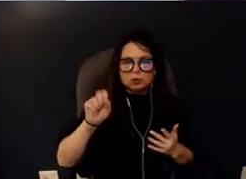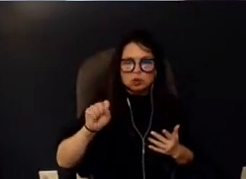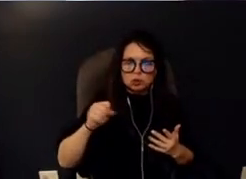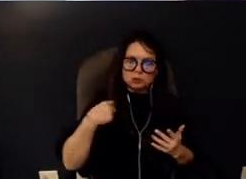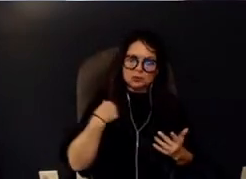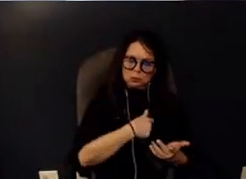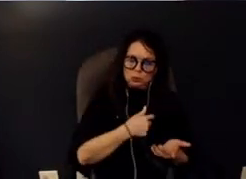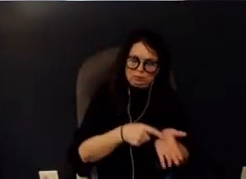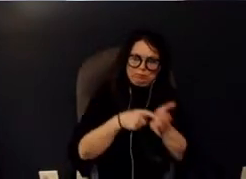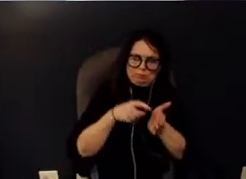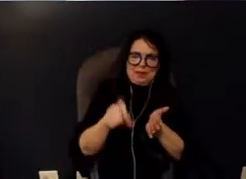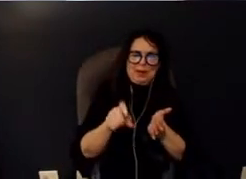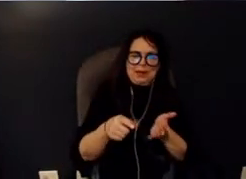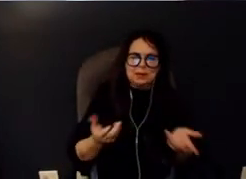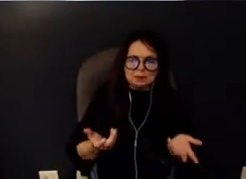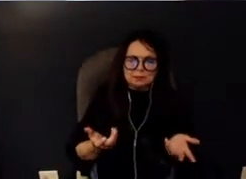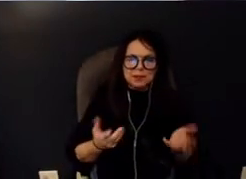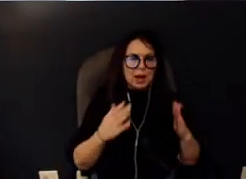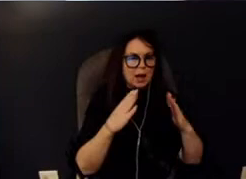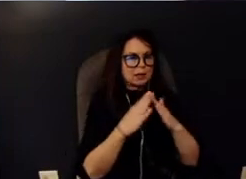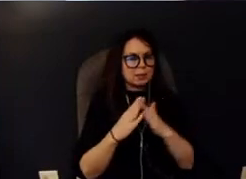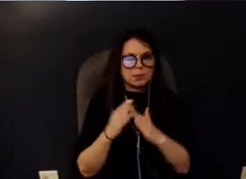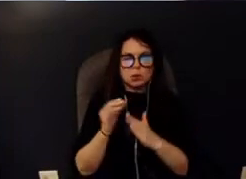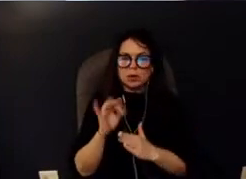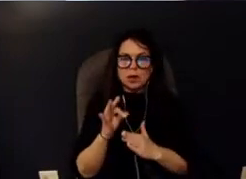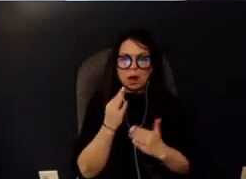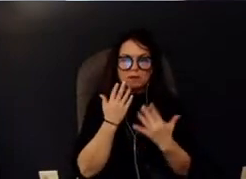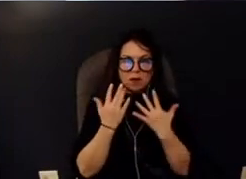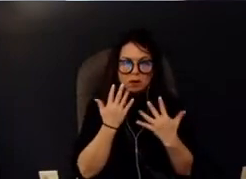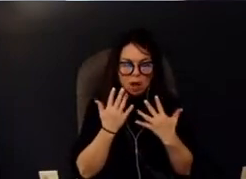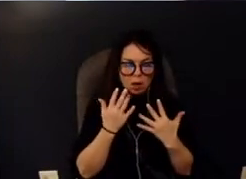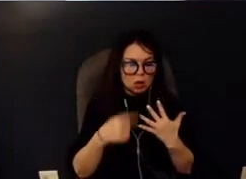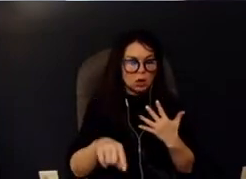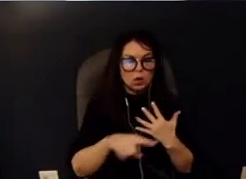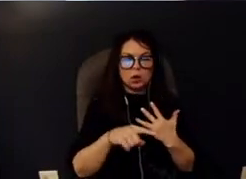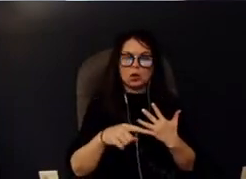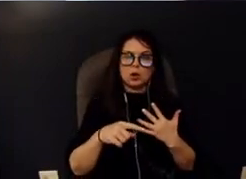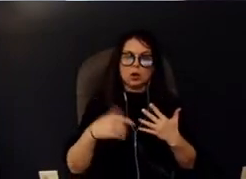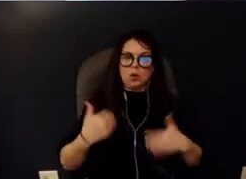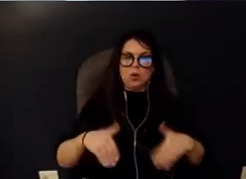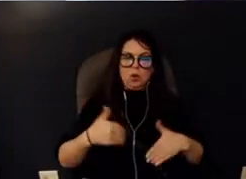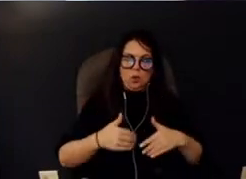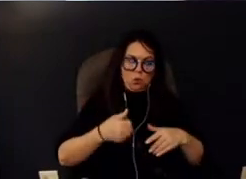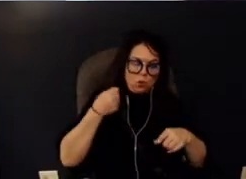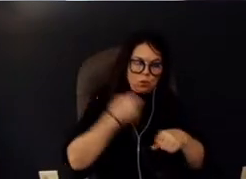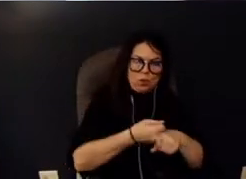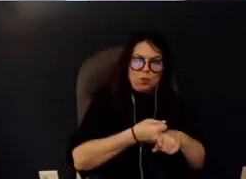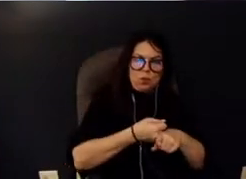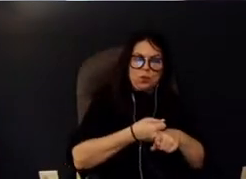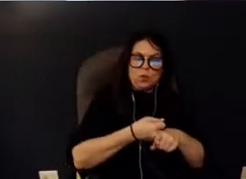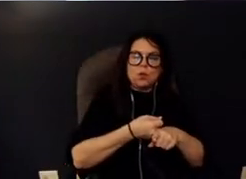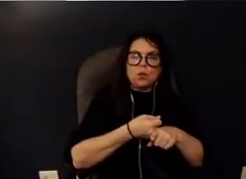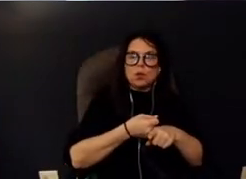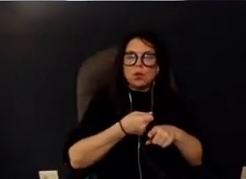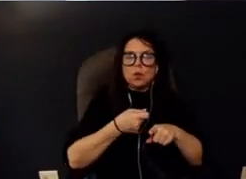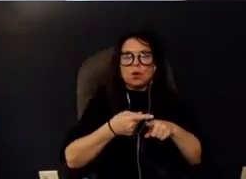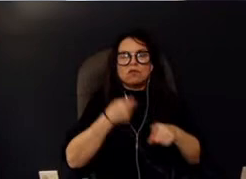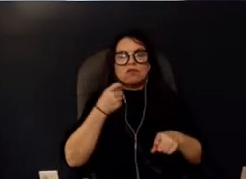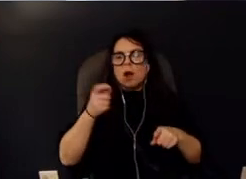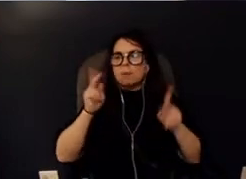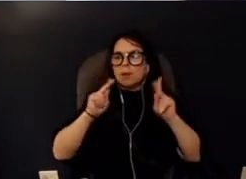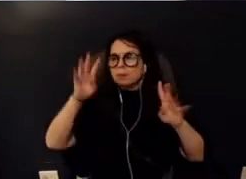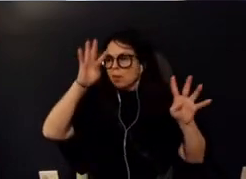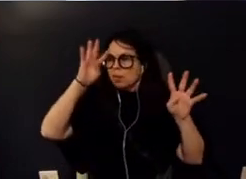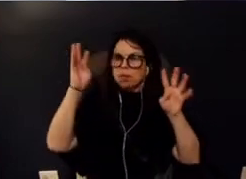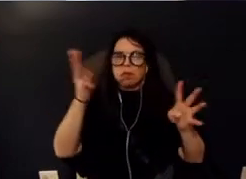Communities of color who have been most impacted by the actions of rogue police who